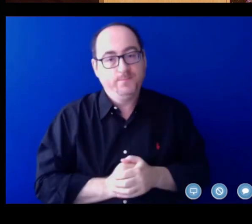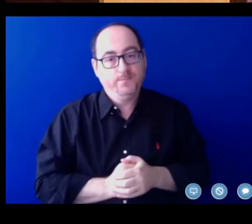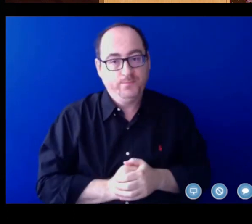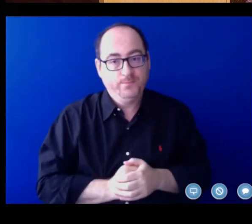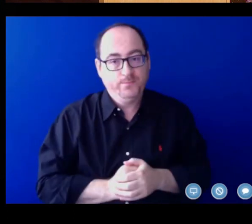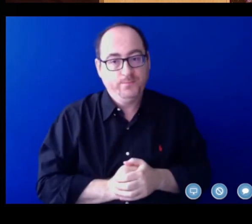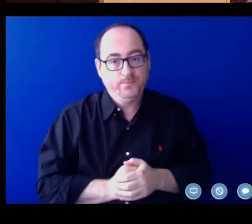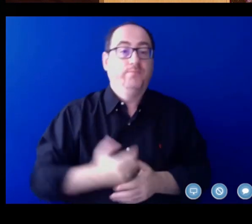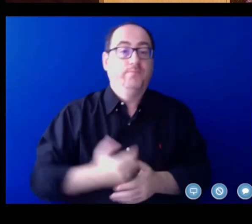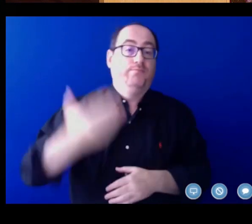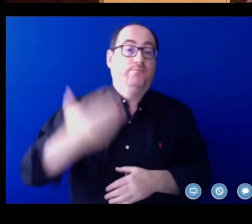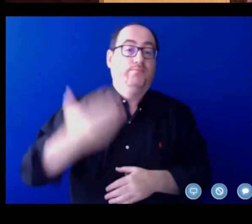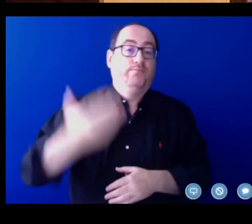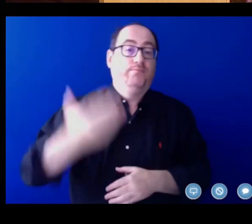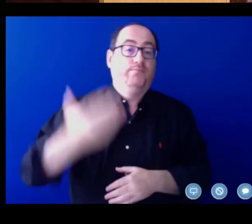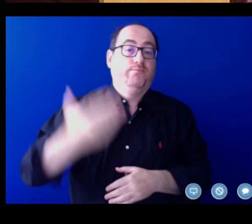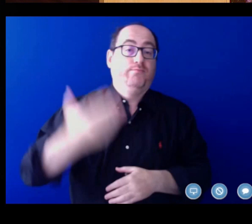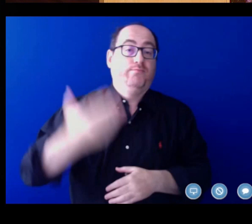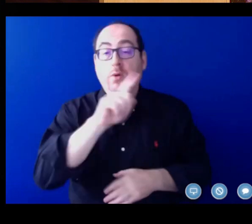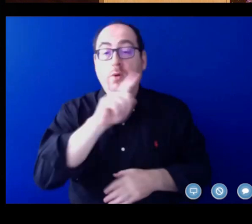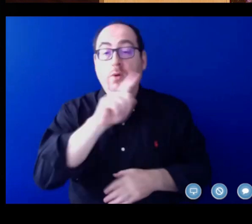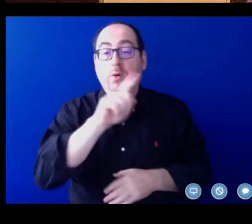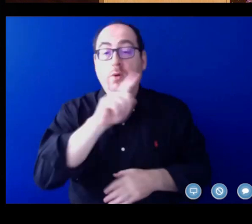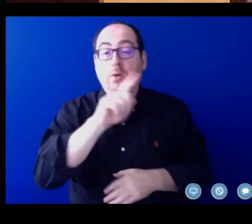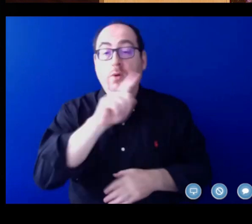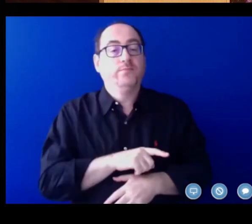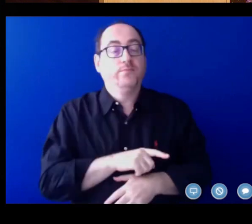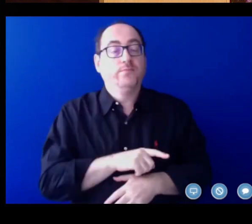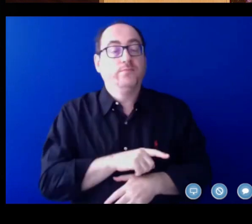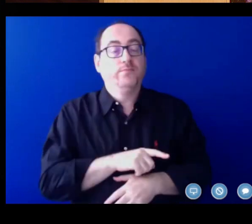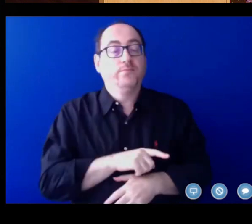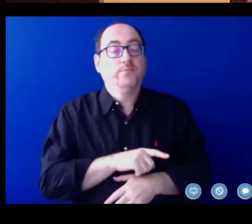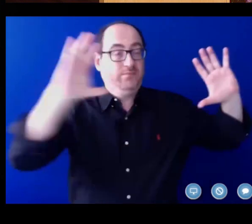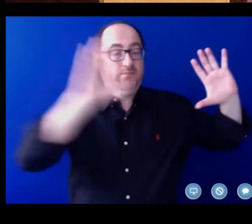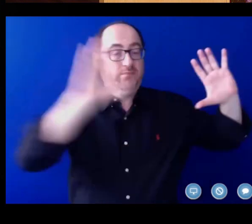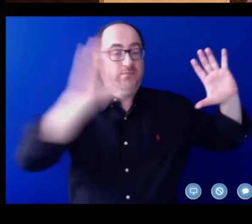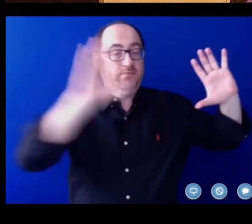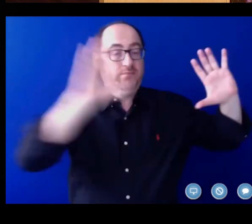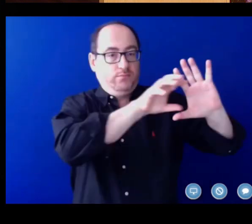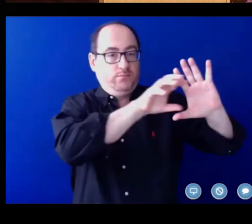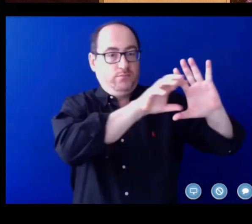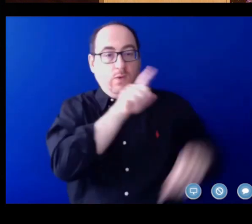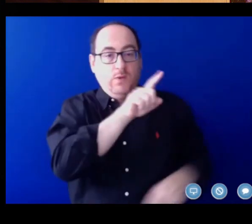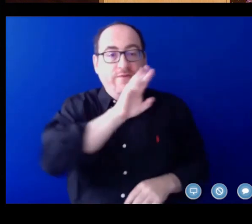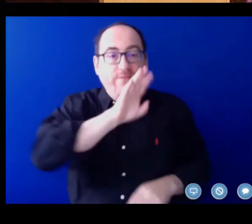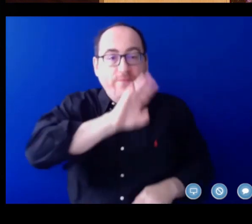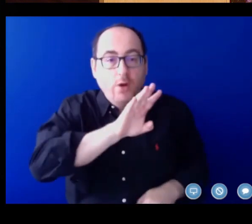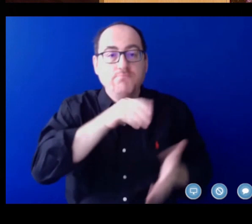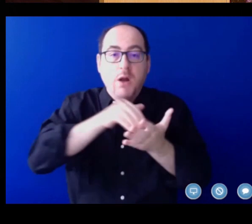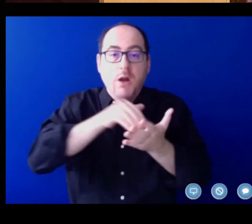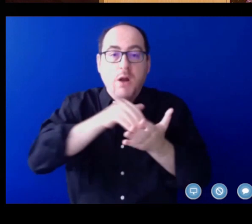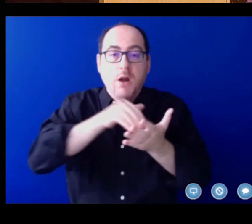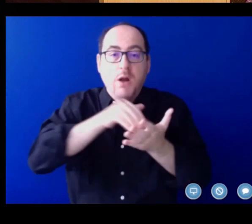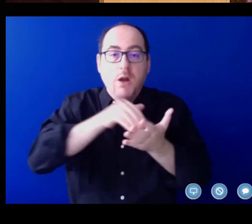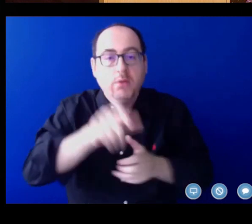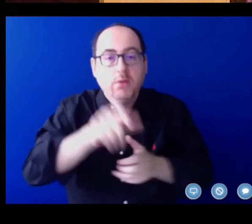million are outside, so they meet the definition of being refugees. And 3.1 million are asylum seekers outside their country of origin